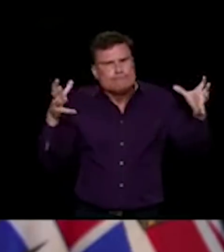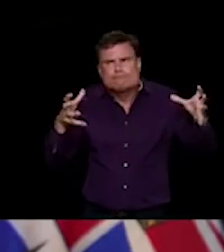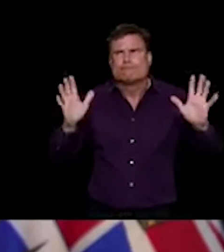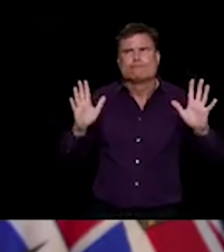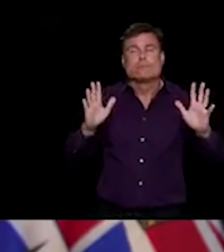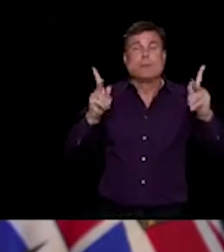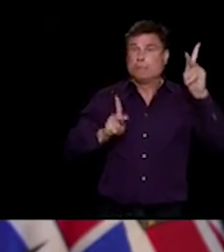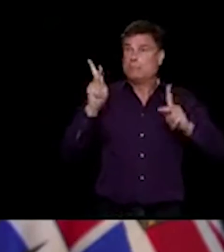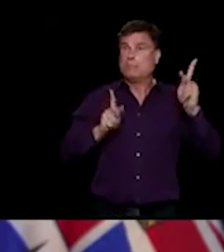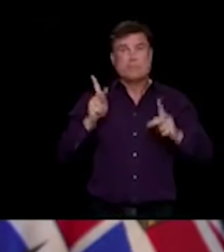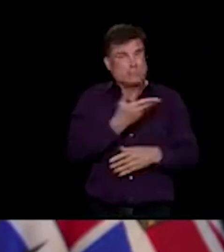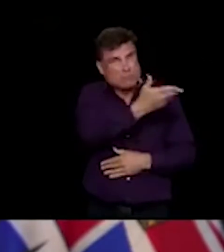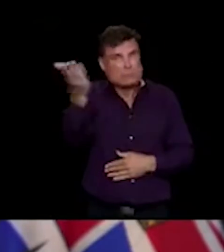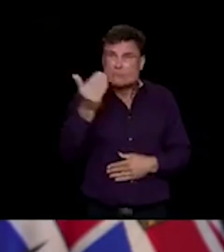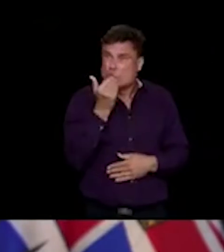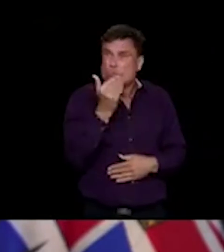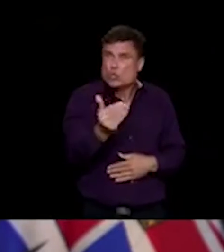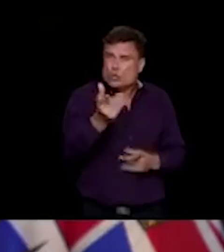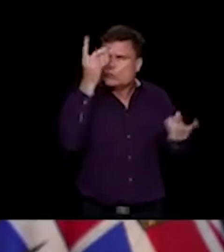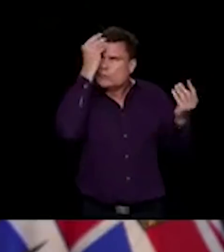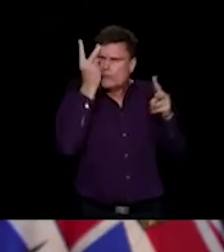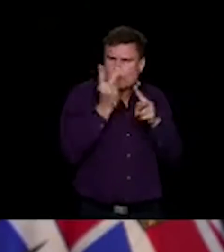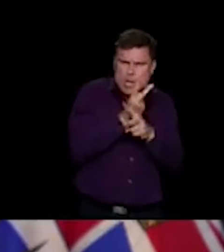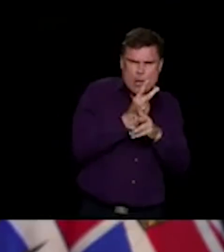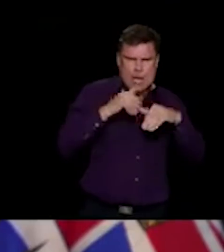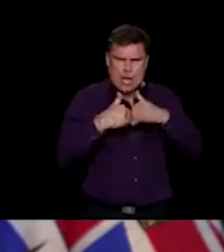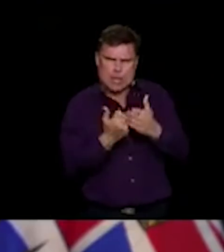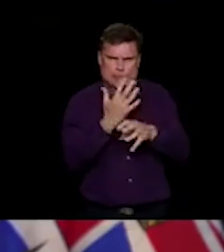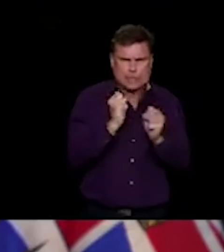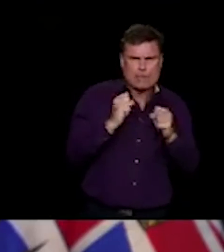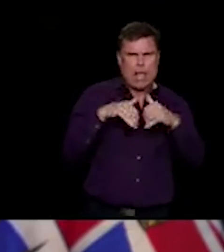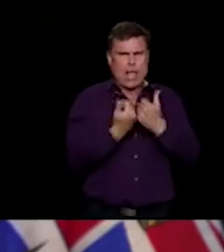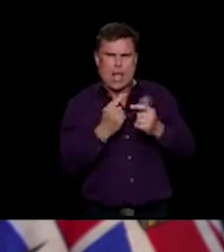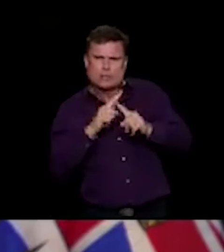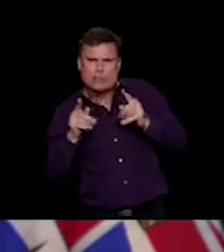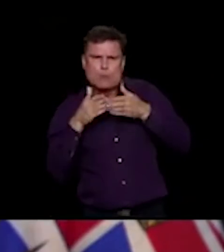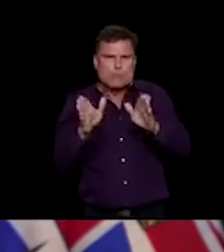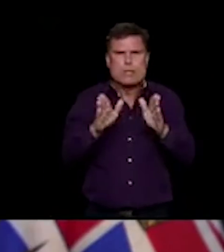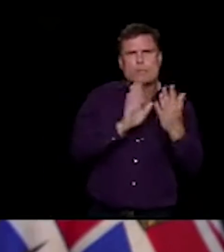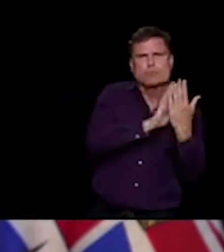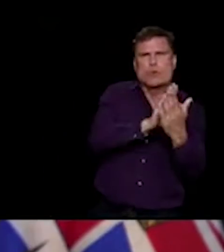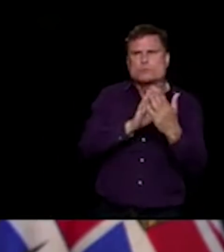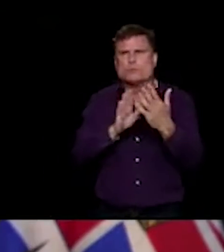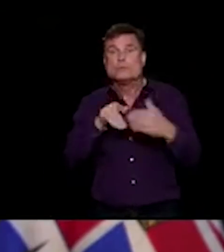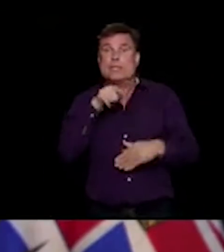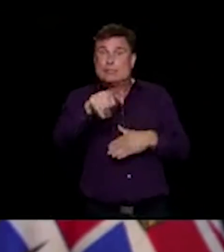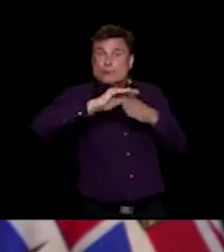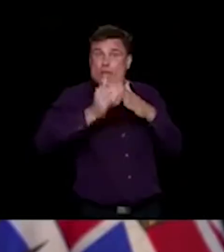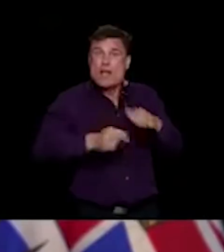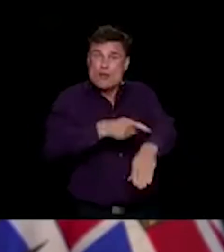the challenge, and we've done an incredible job. So let's keep this effort going this weekend and every weekend this summer.